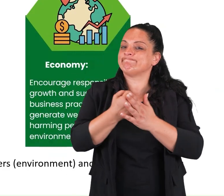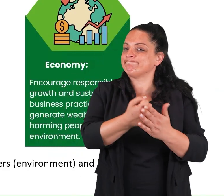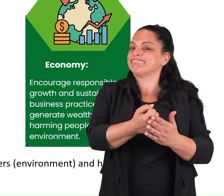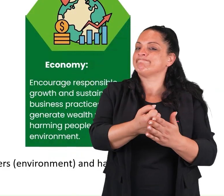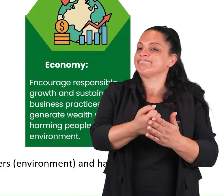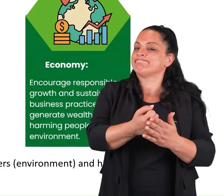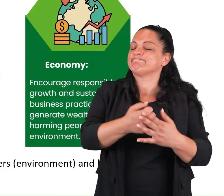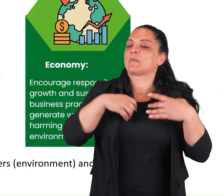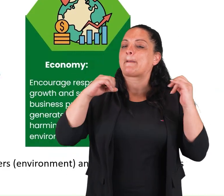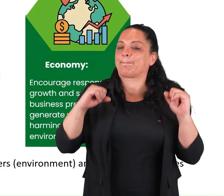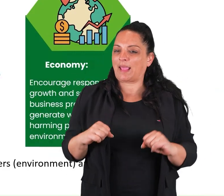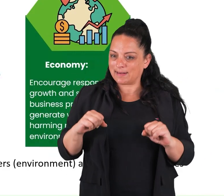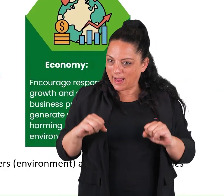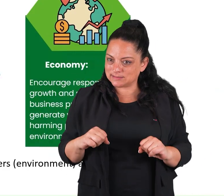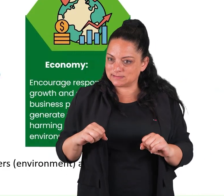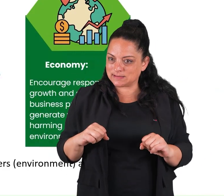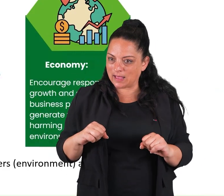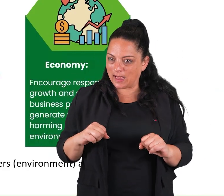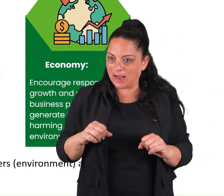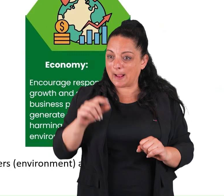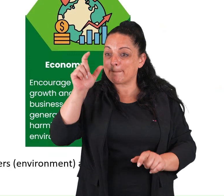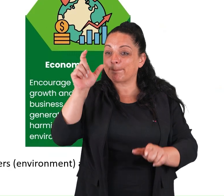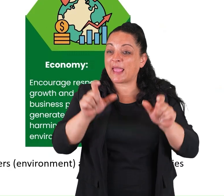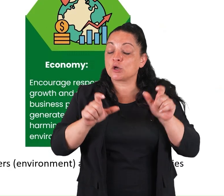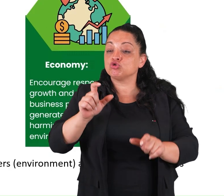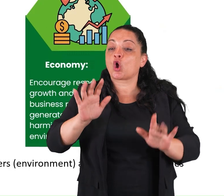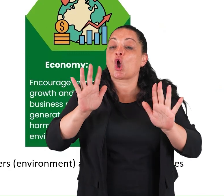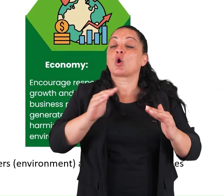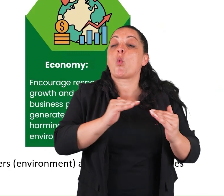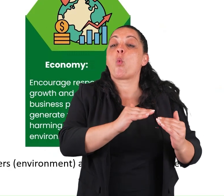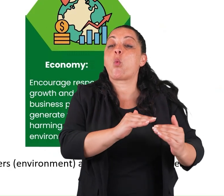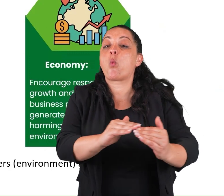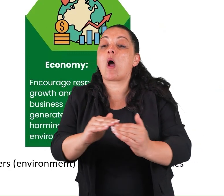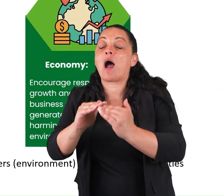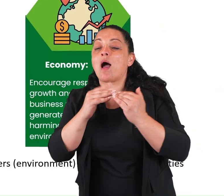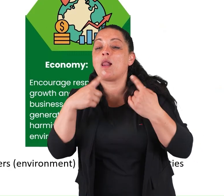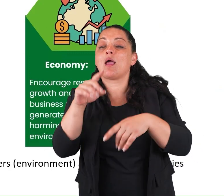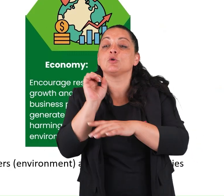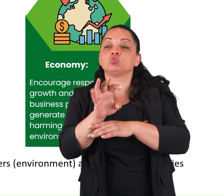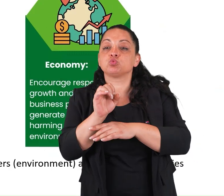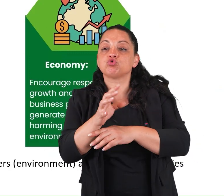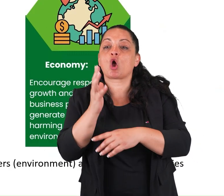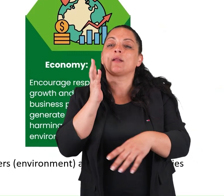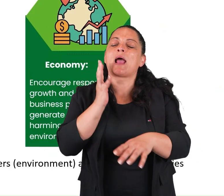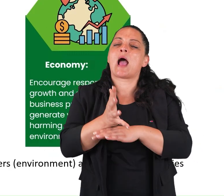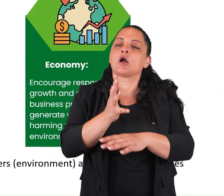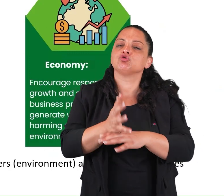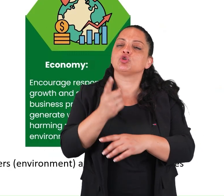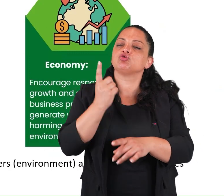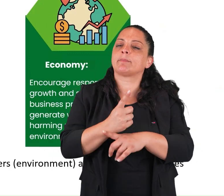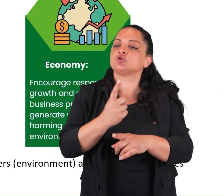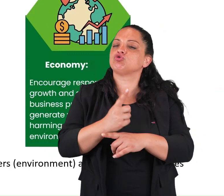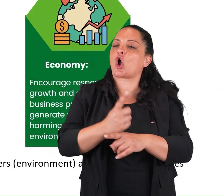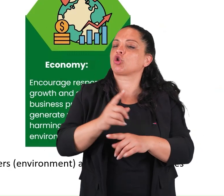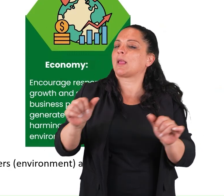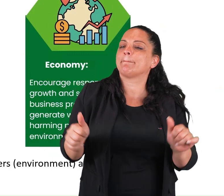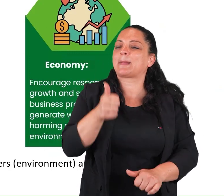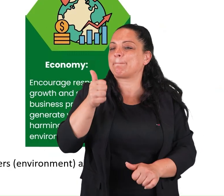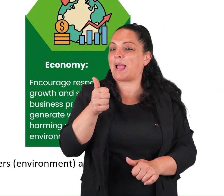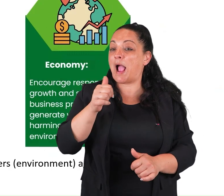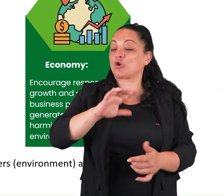The society supports the well-being of all people through equality, education, and access to basic